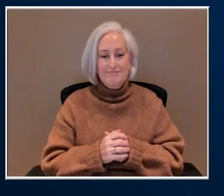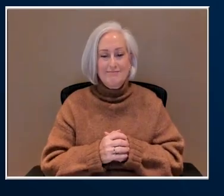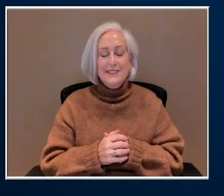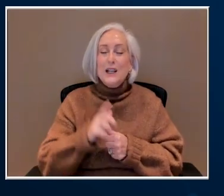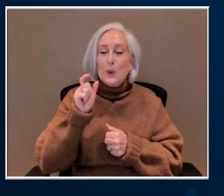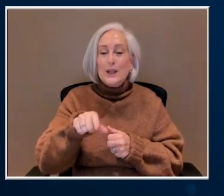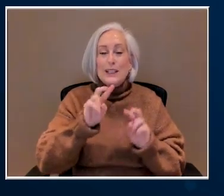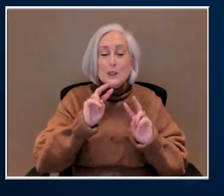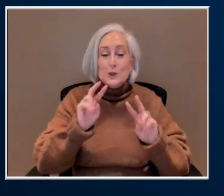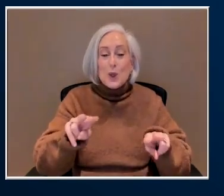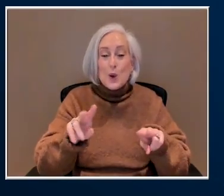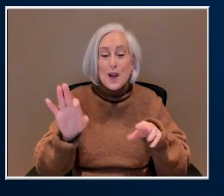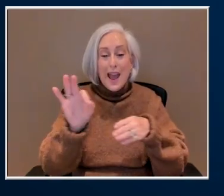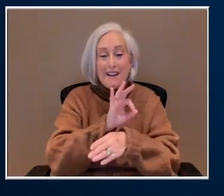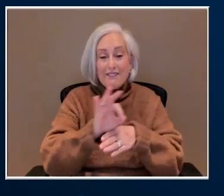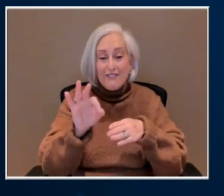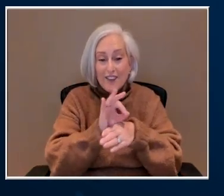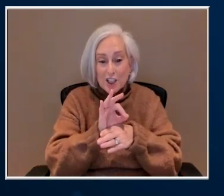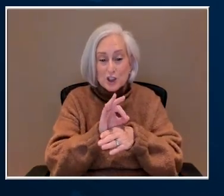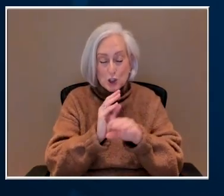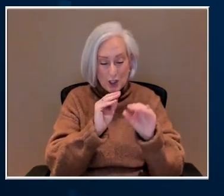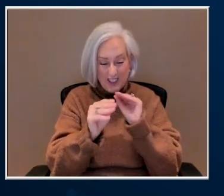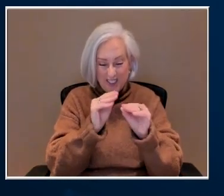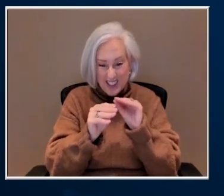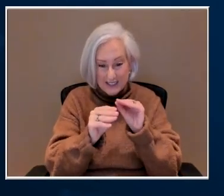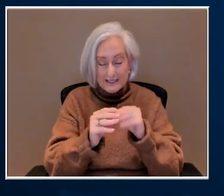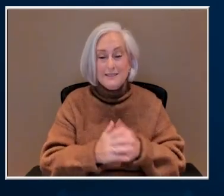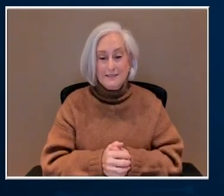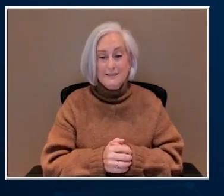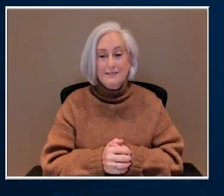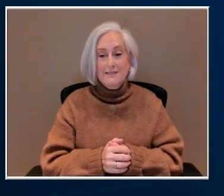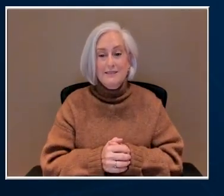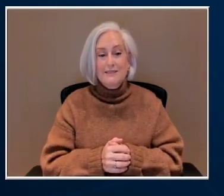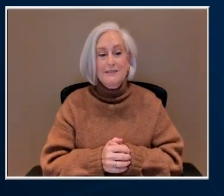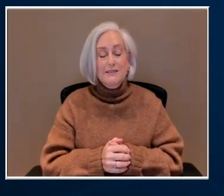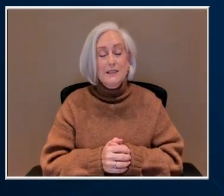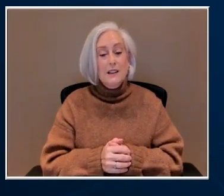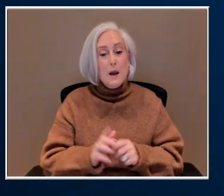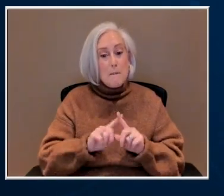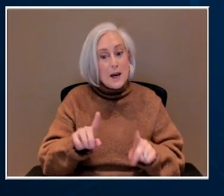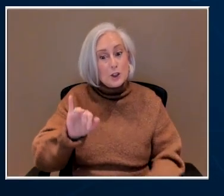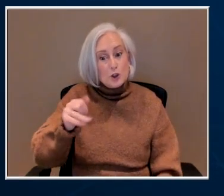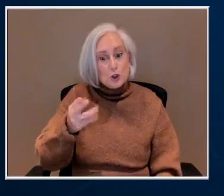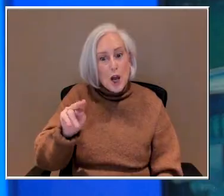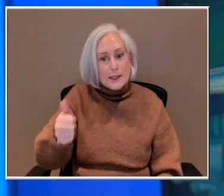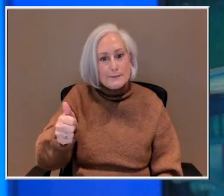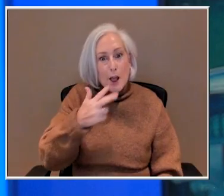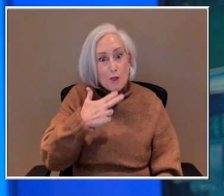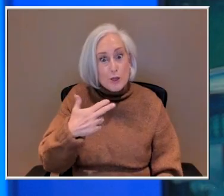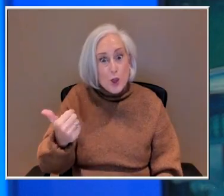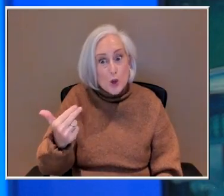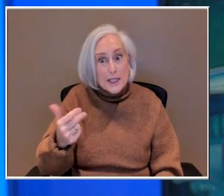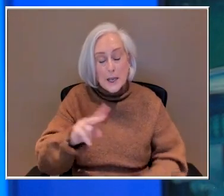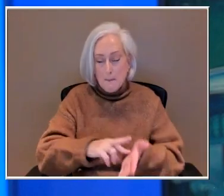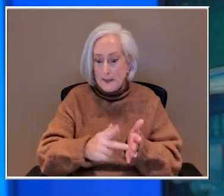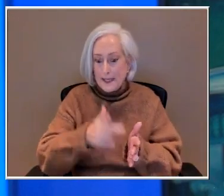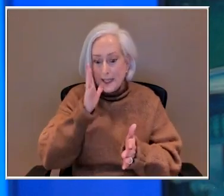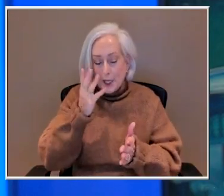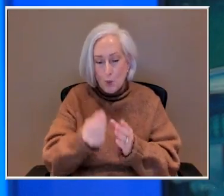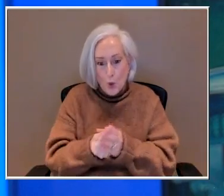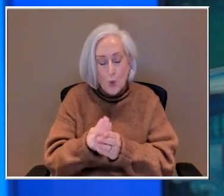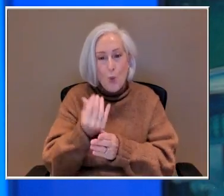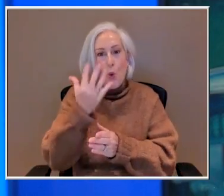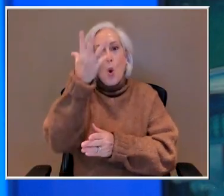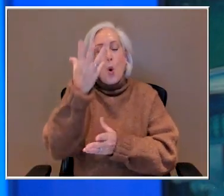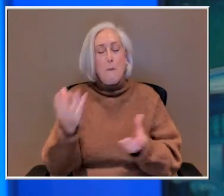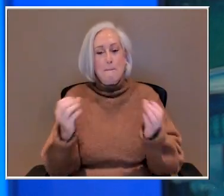functional restoration. But not only that, John was 13. He had a lot of growth left to go. So if we put in